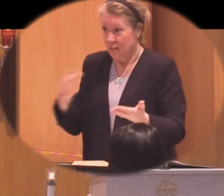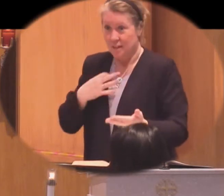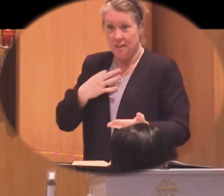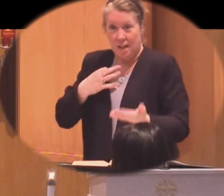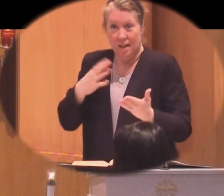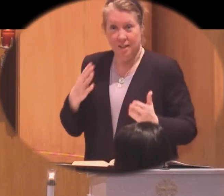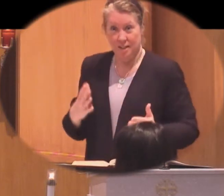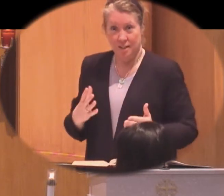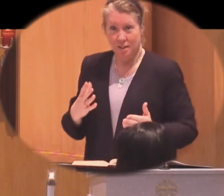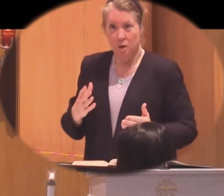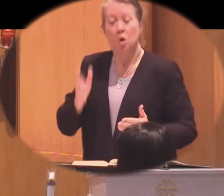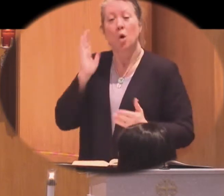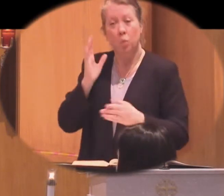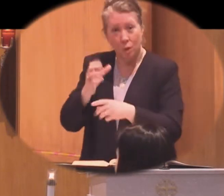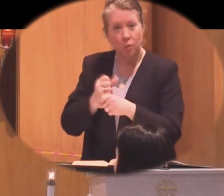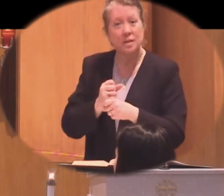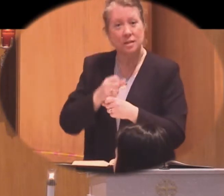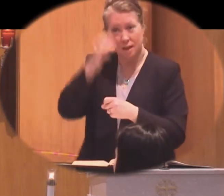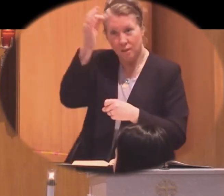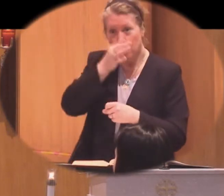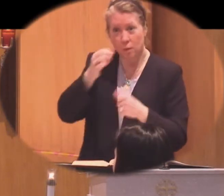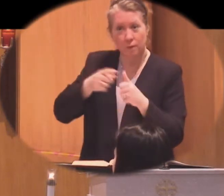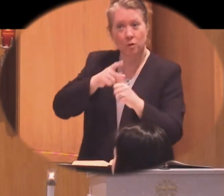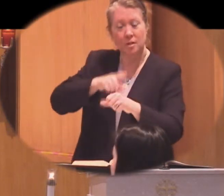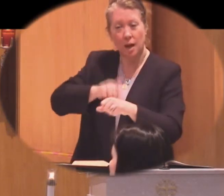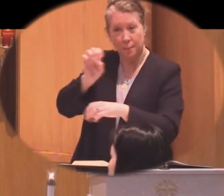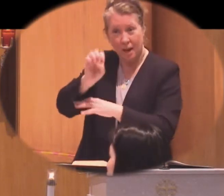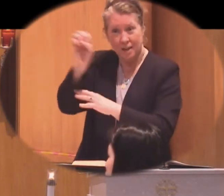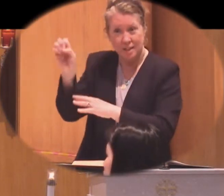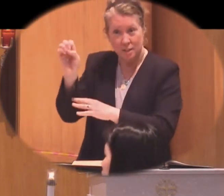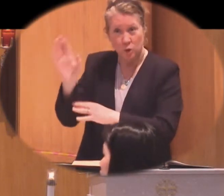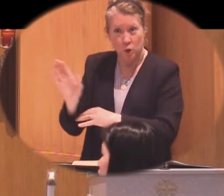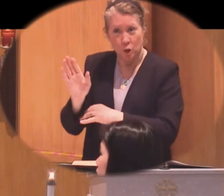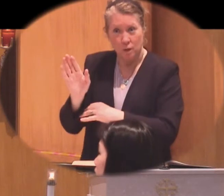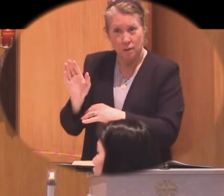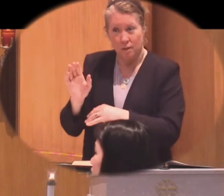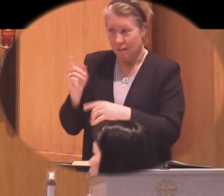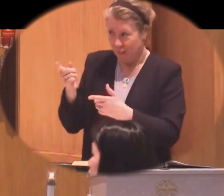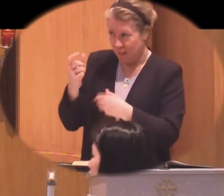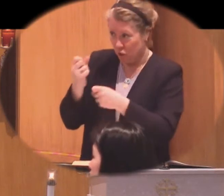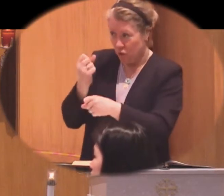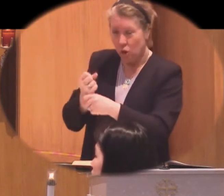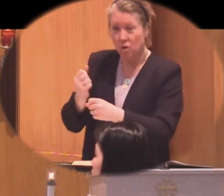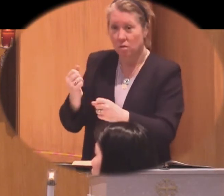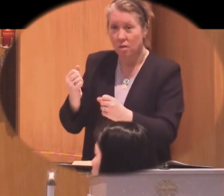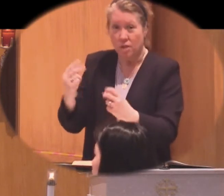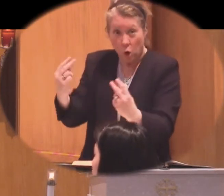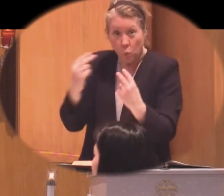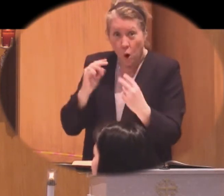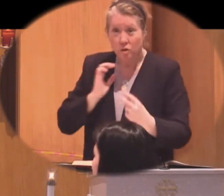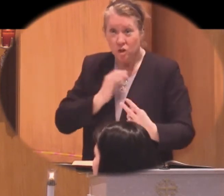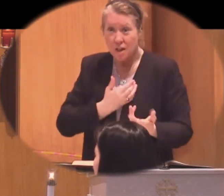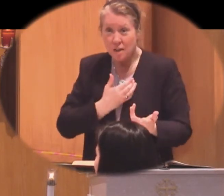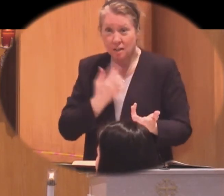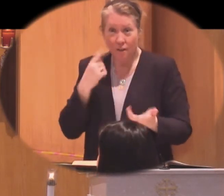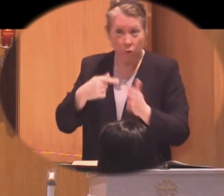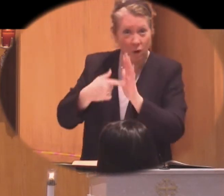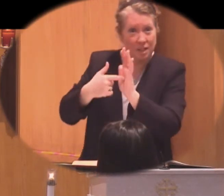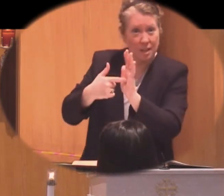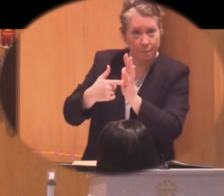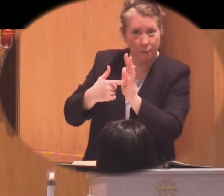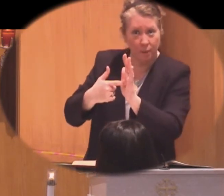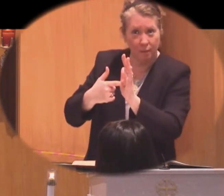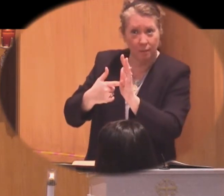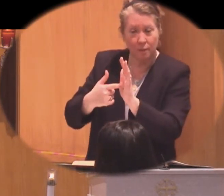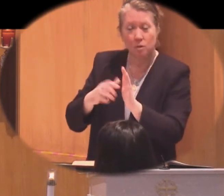Easter sacraments this year, will look to us for an example of Christian renewal. Let us pray